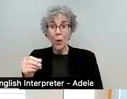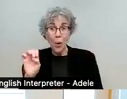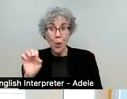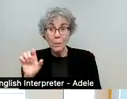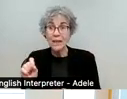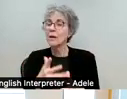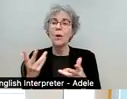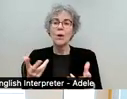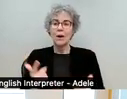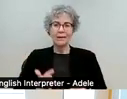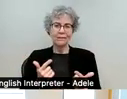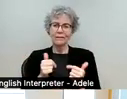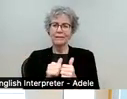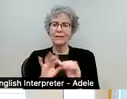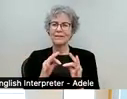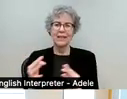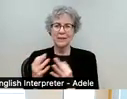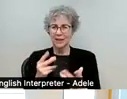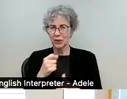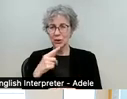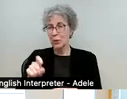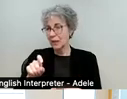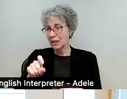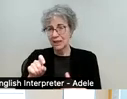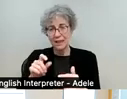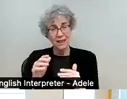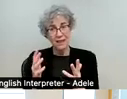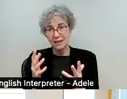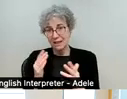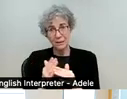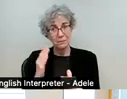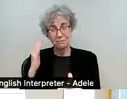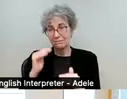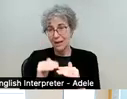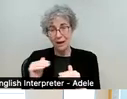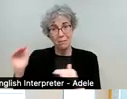goes quite beyond the people that we're actually supporting in our residential services.